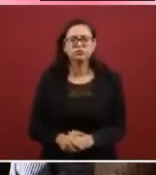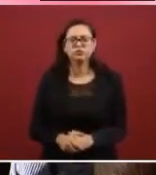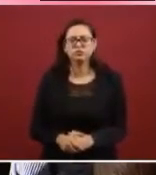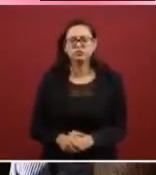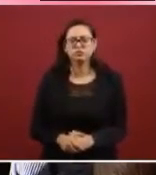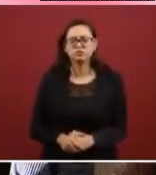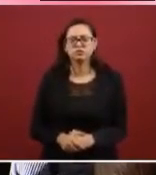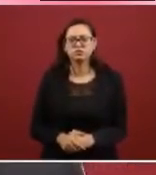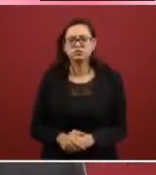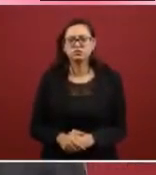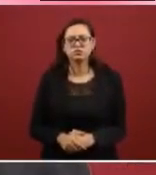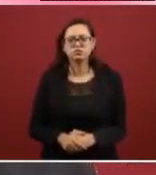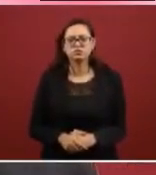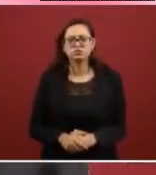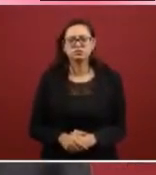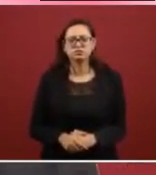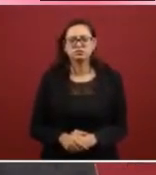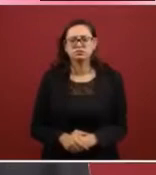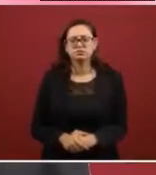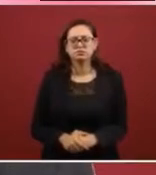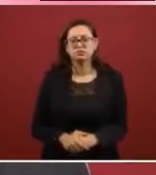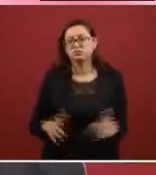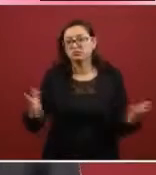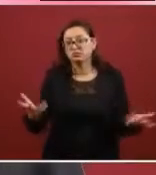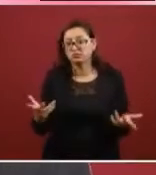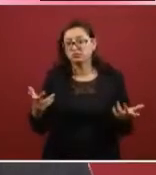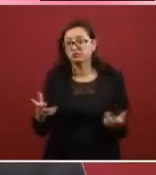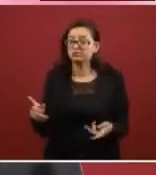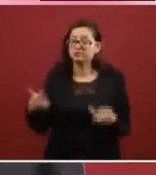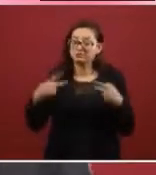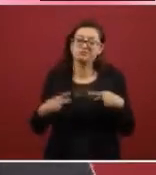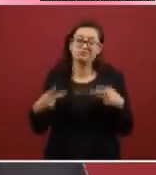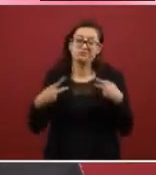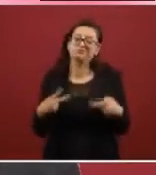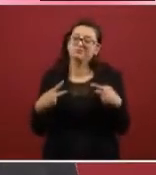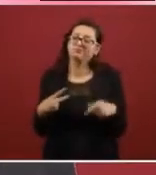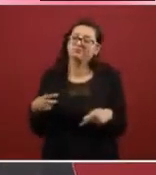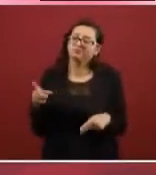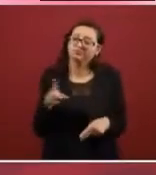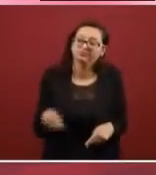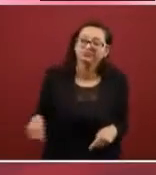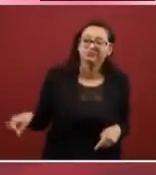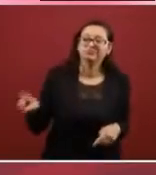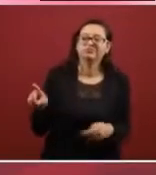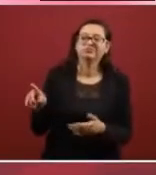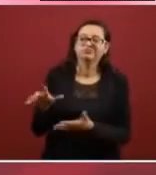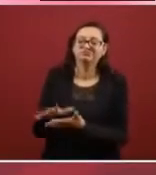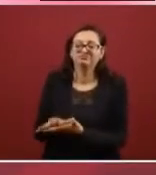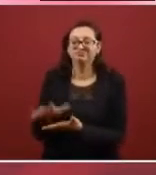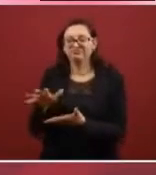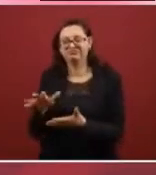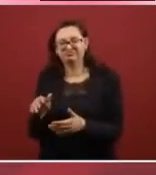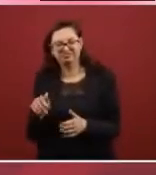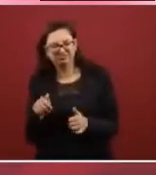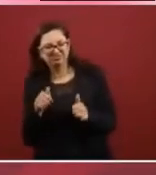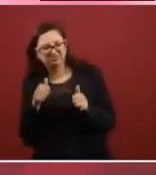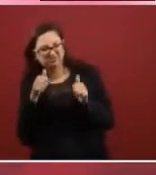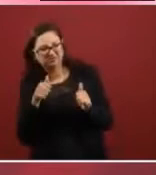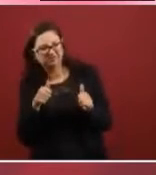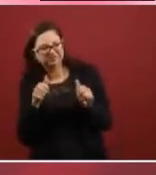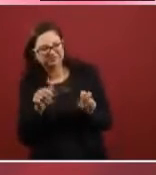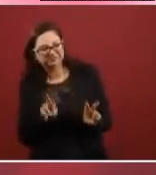Y dejemos que los ciudadanos, and let's let the citizens be the ones that